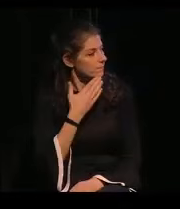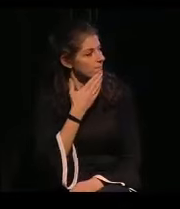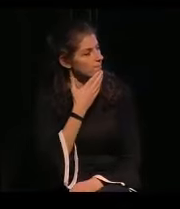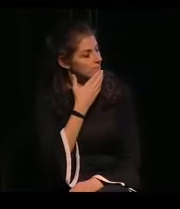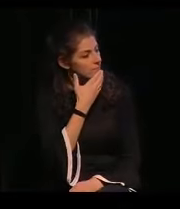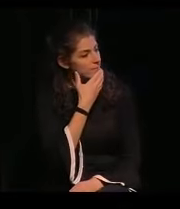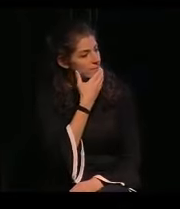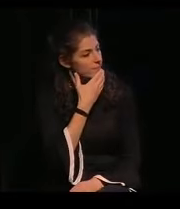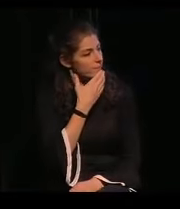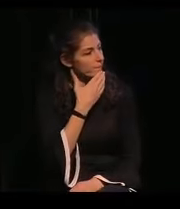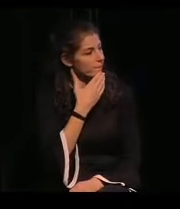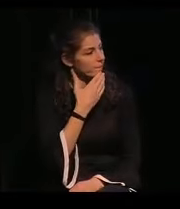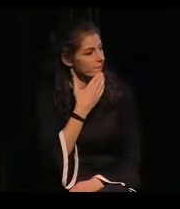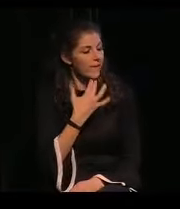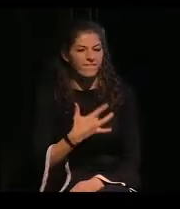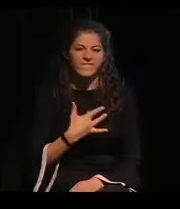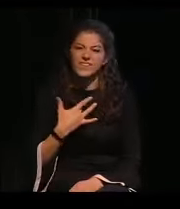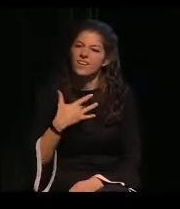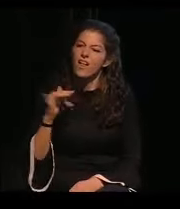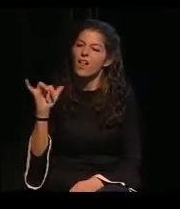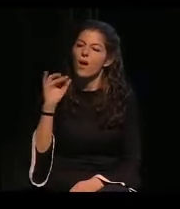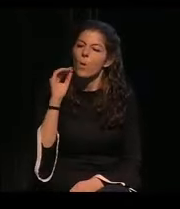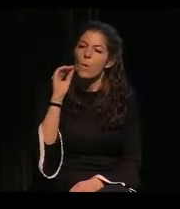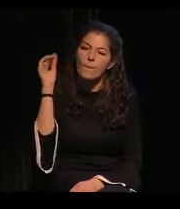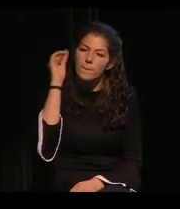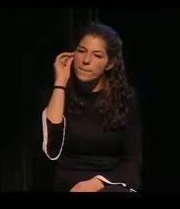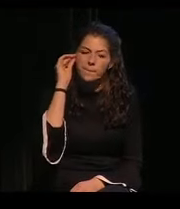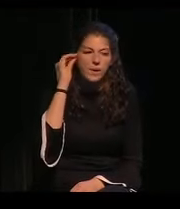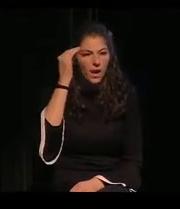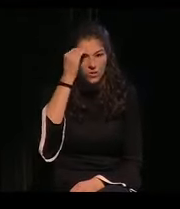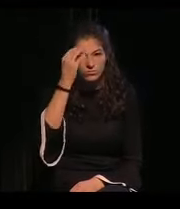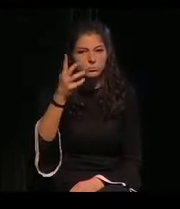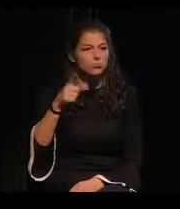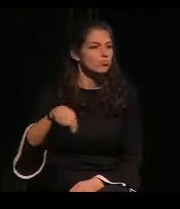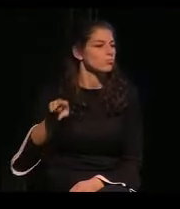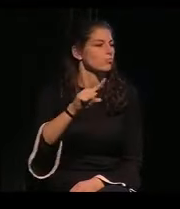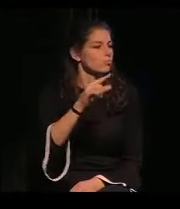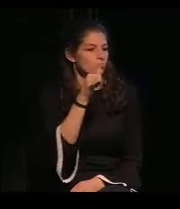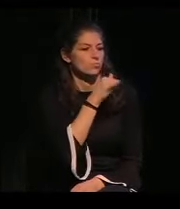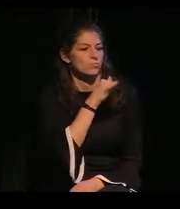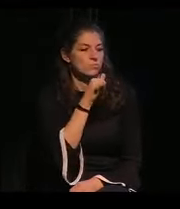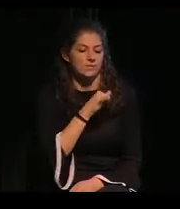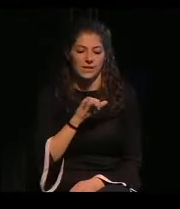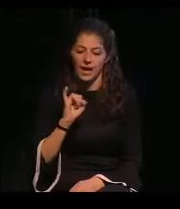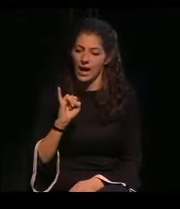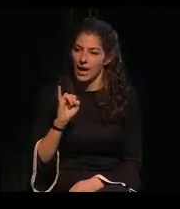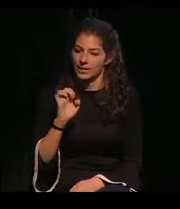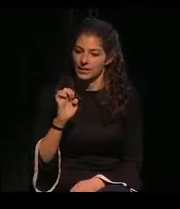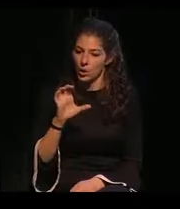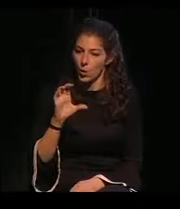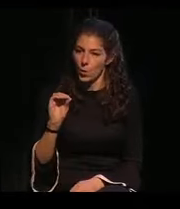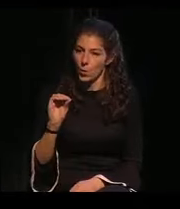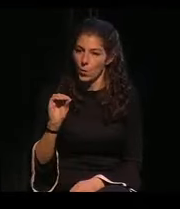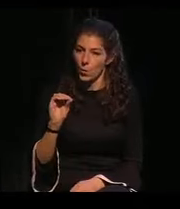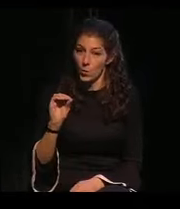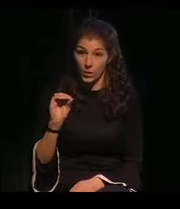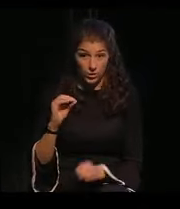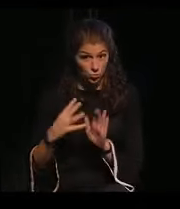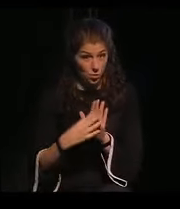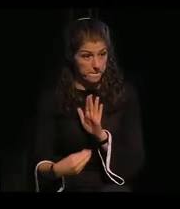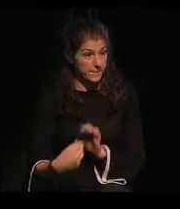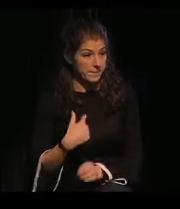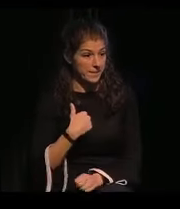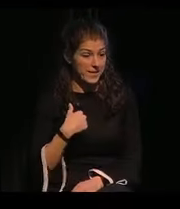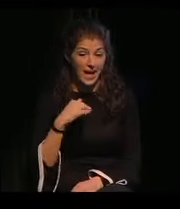I should say I feel so much at home, and I say to all of you, Aiko, can you say that as well?